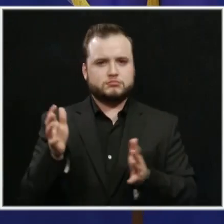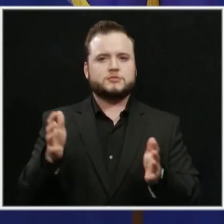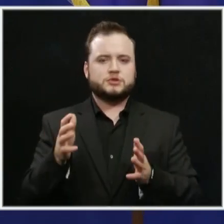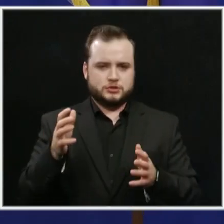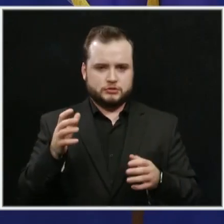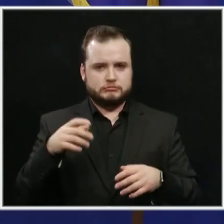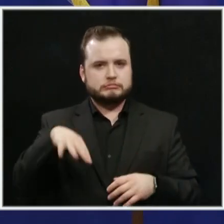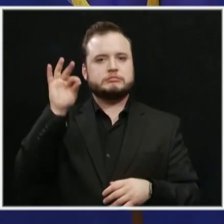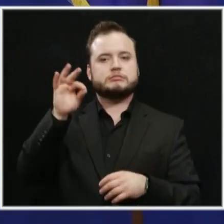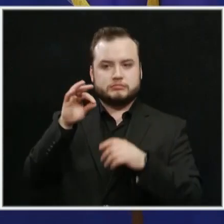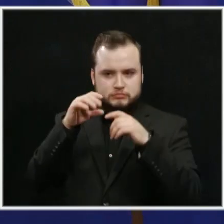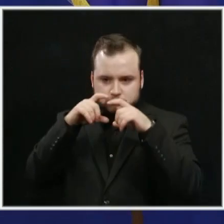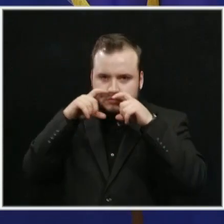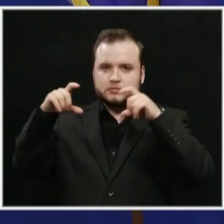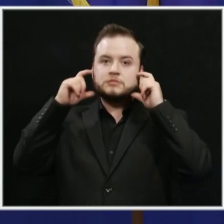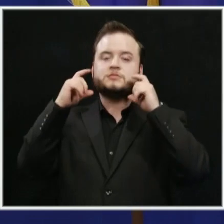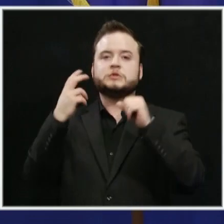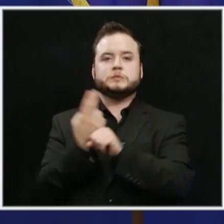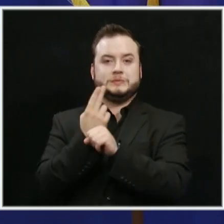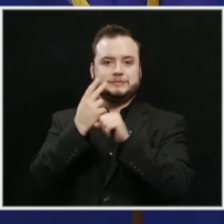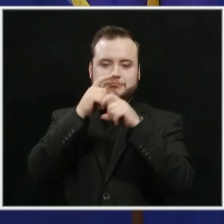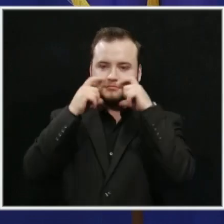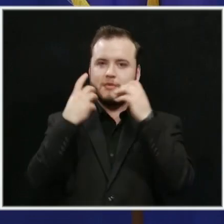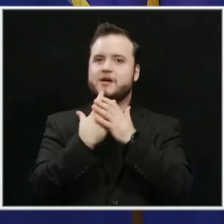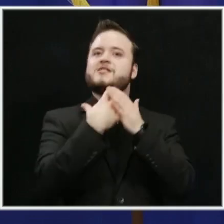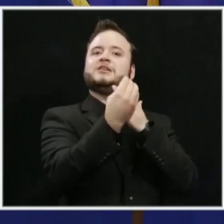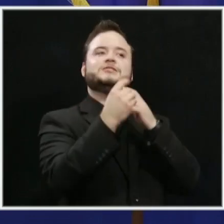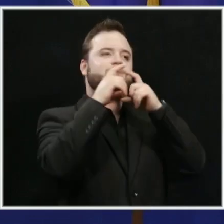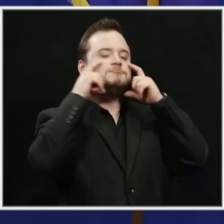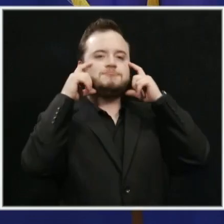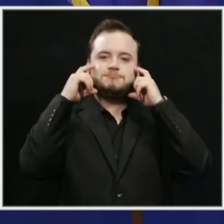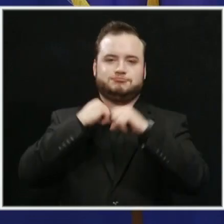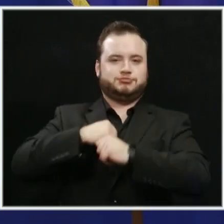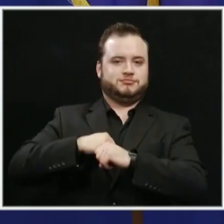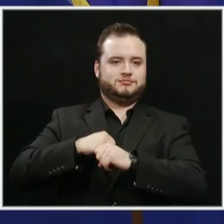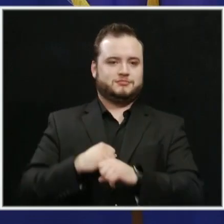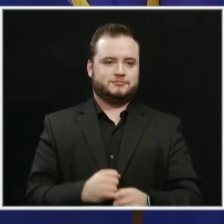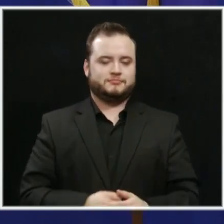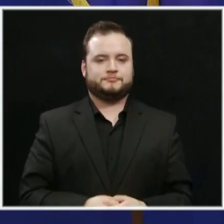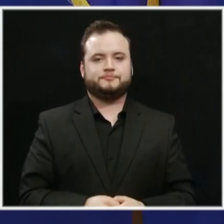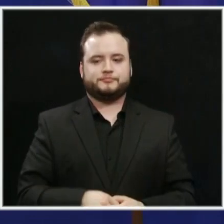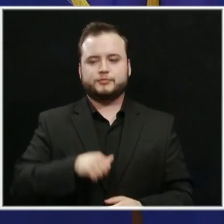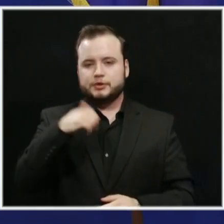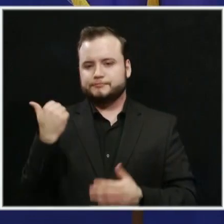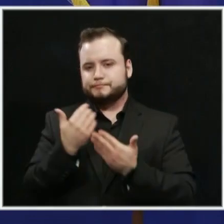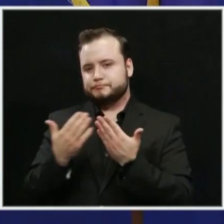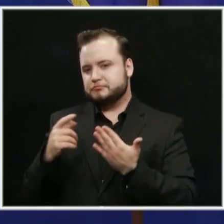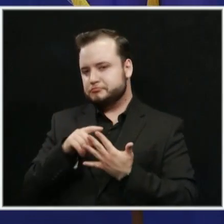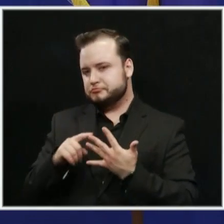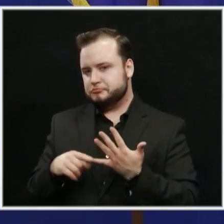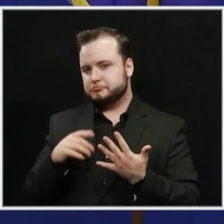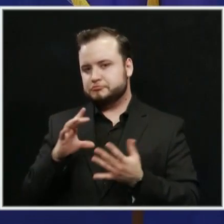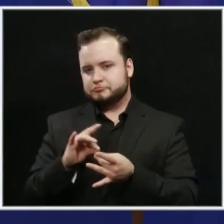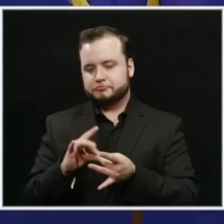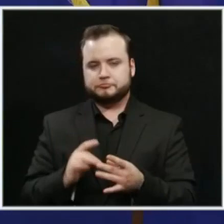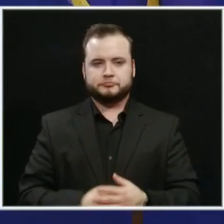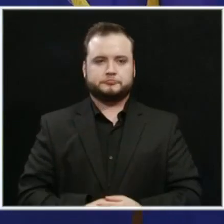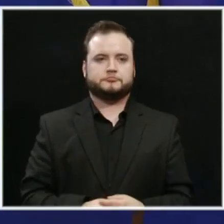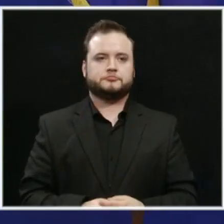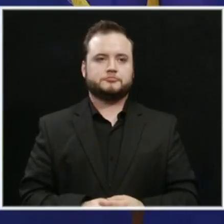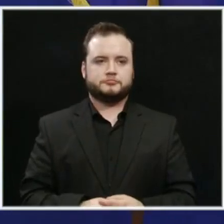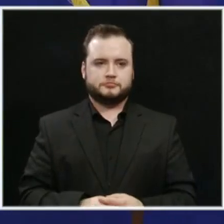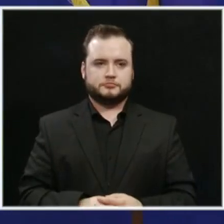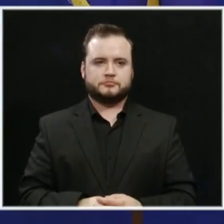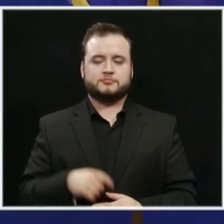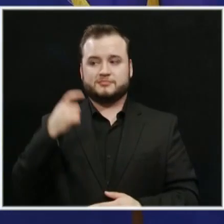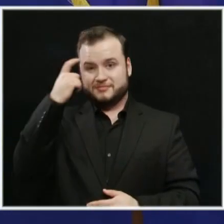masks. And then I'd like to talk about a few other things we have going on and the disruption that you're feeling. This issue around mental health